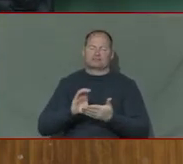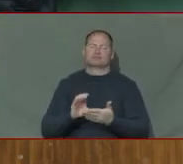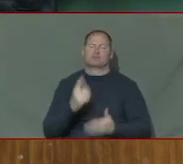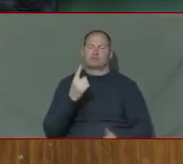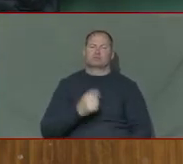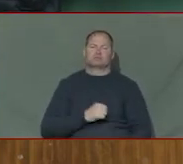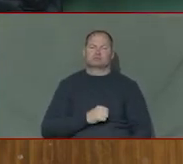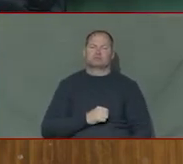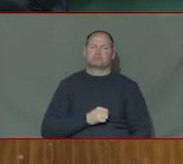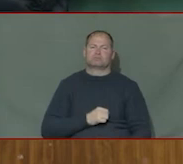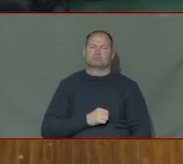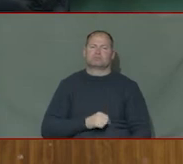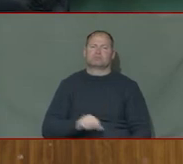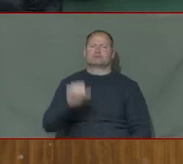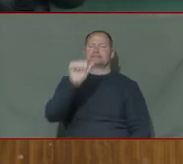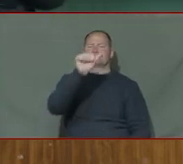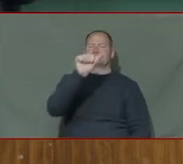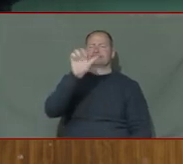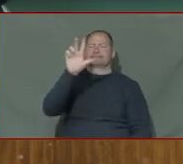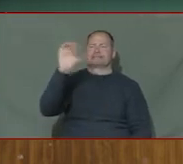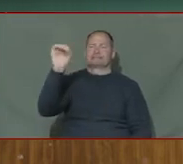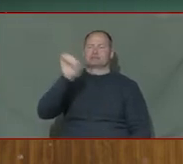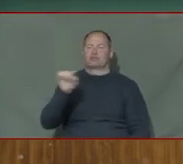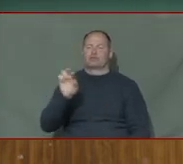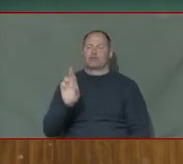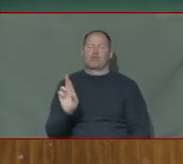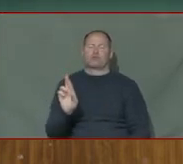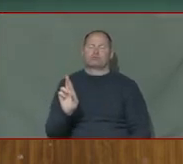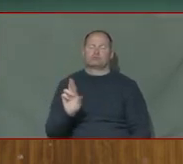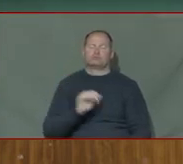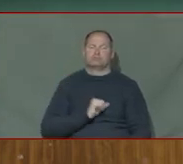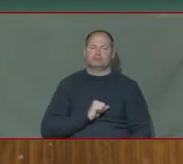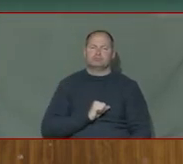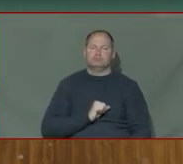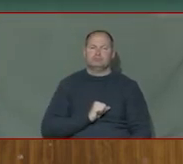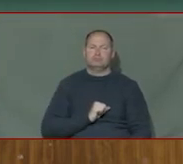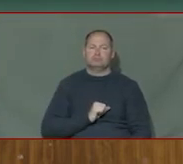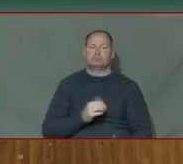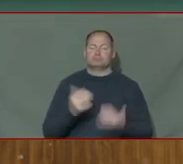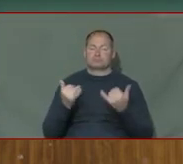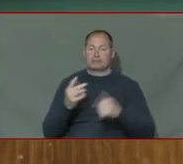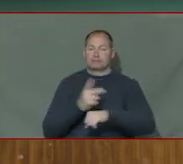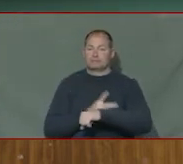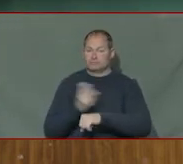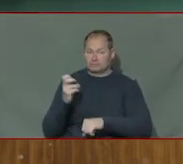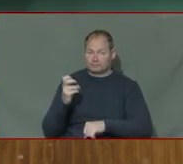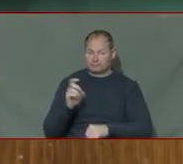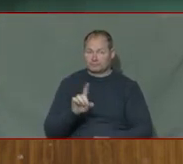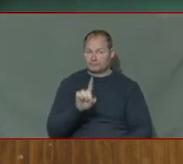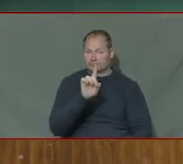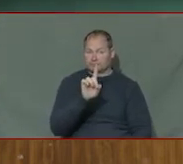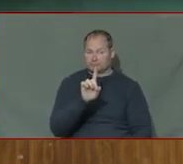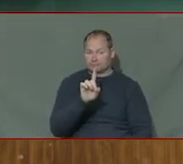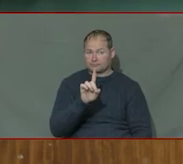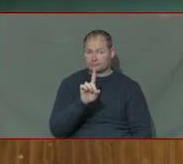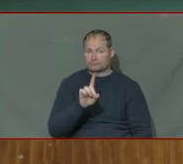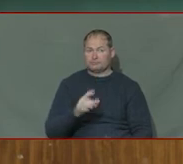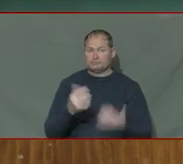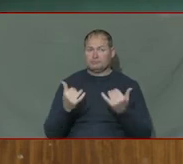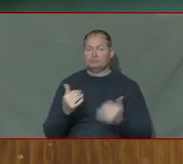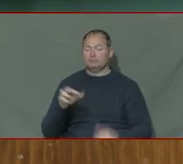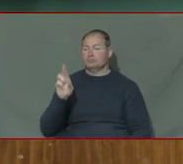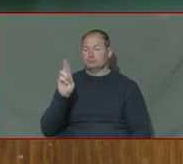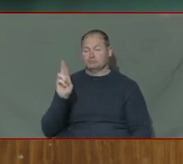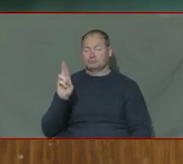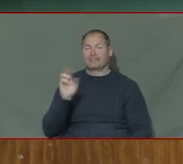so it's 680 over r. Now people, before I can differentiate, I cannot differentiate for r if it's in